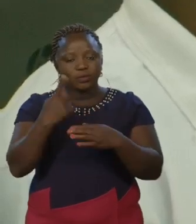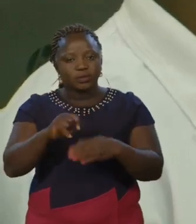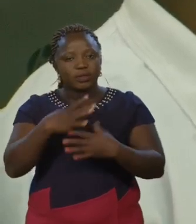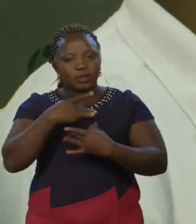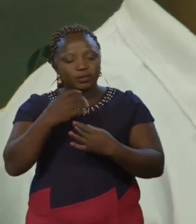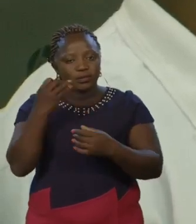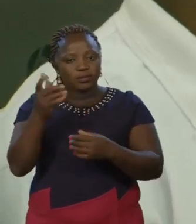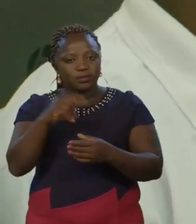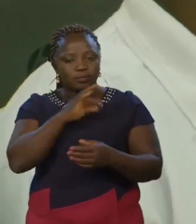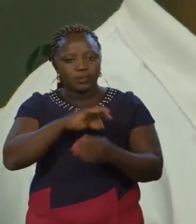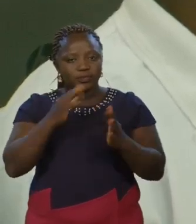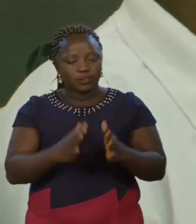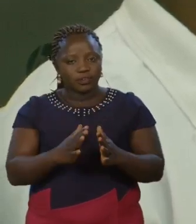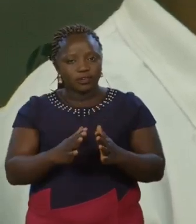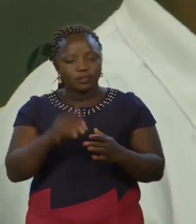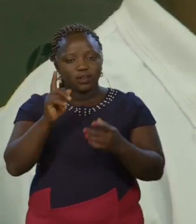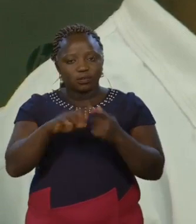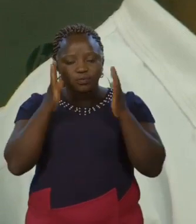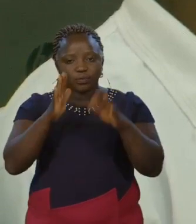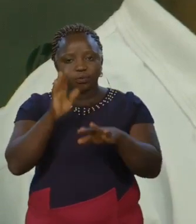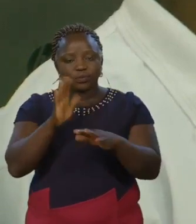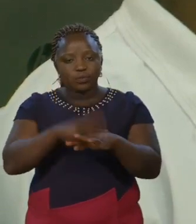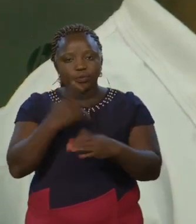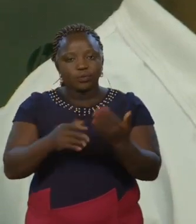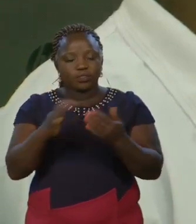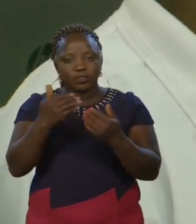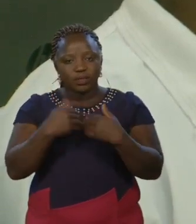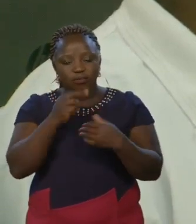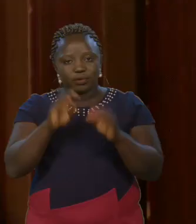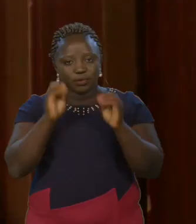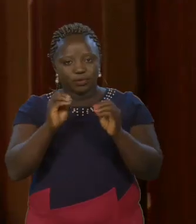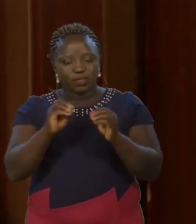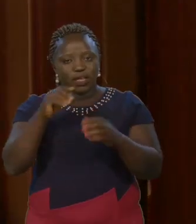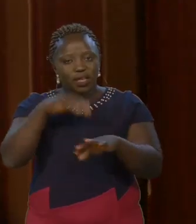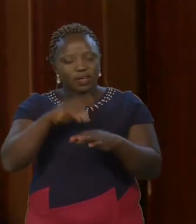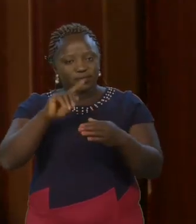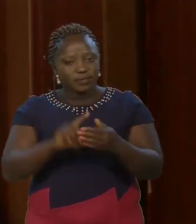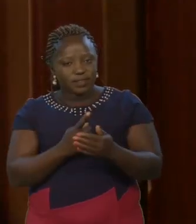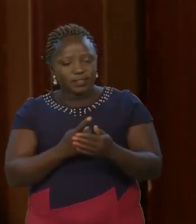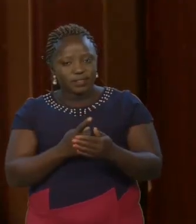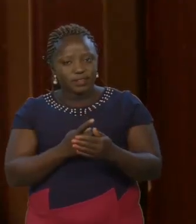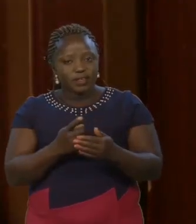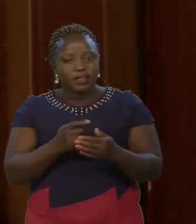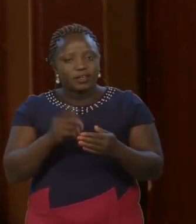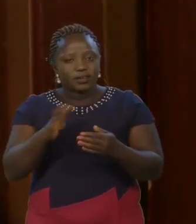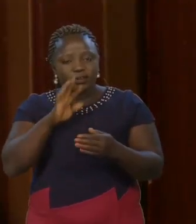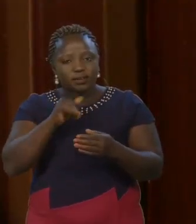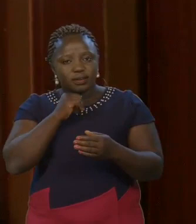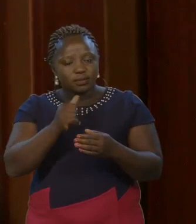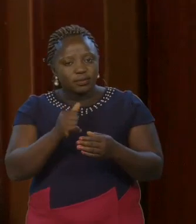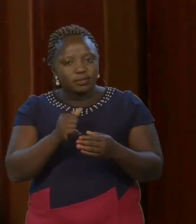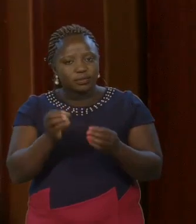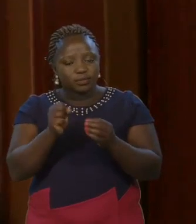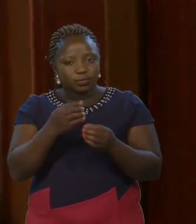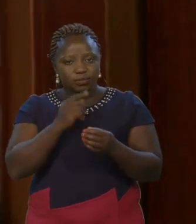of the beneficiaries to learn more on the subjects they have been taught. At first, we're not really into it, but now